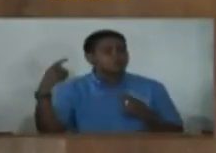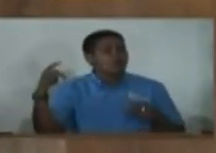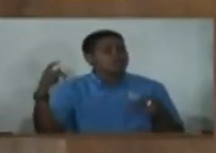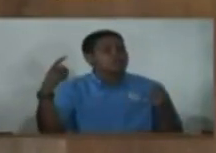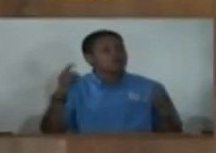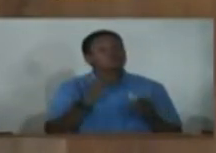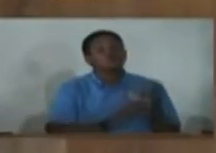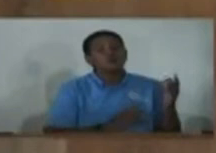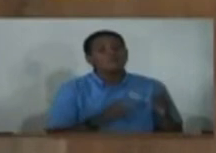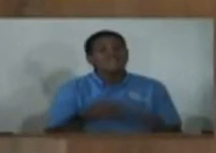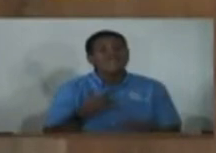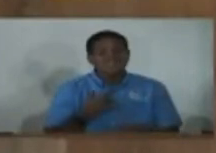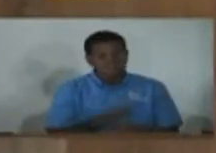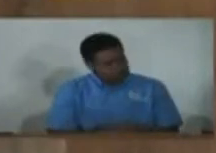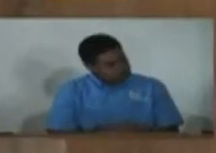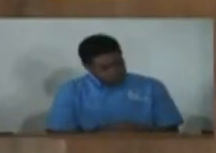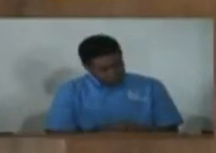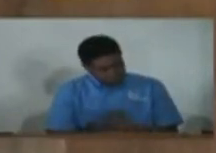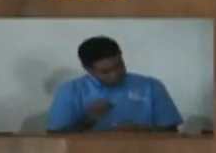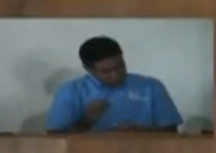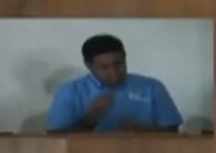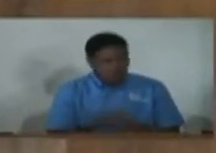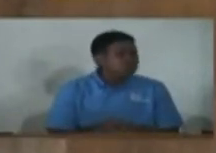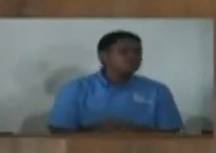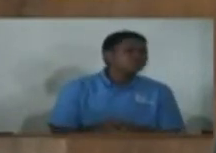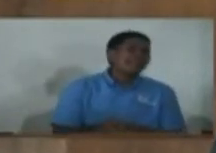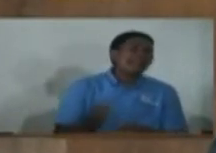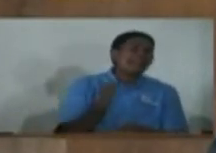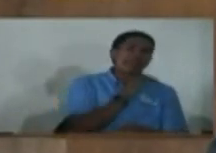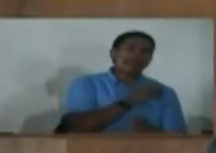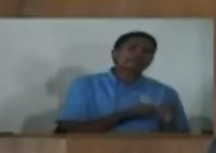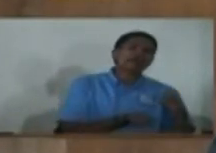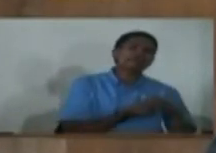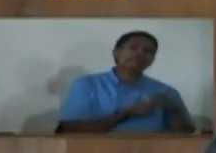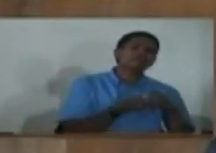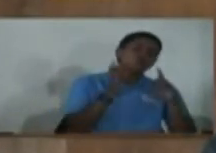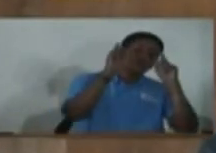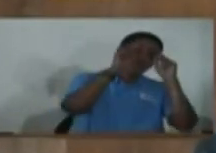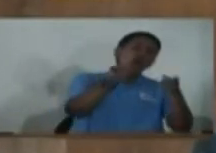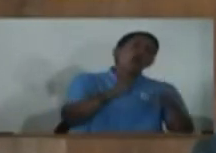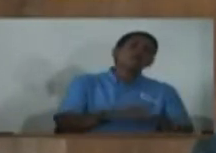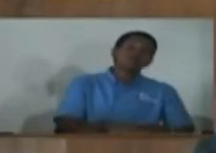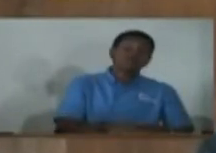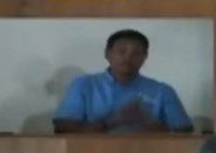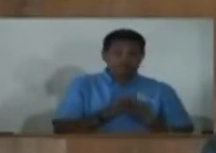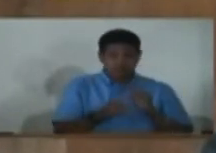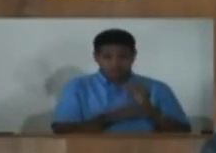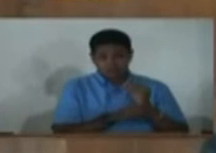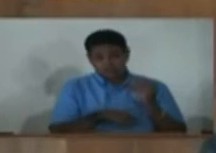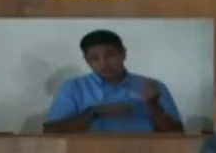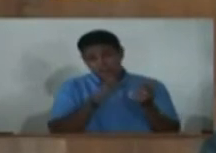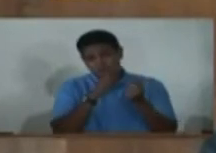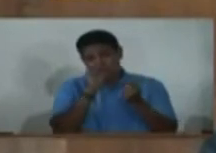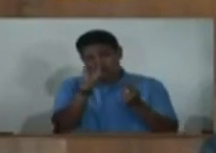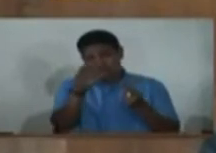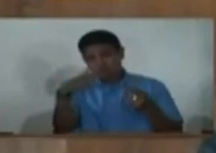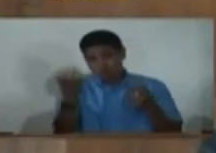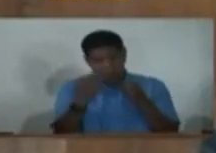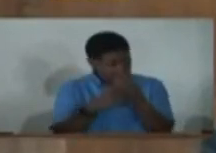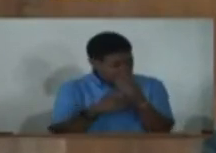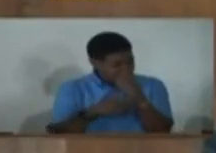feel that is so, and some will be skeptical. But I just want to make the point that when